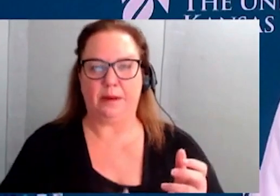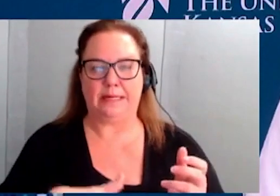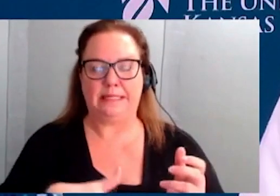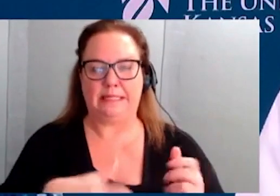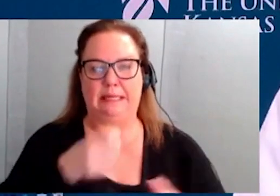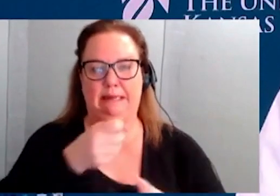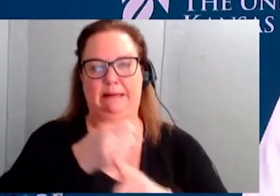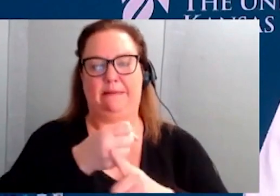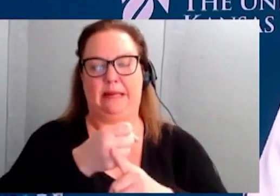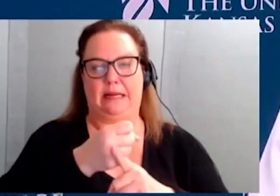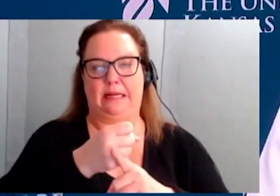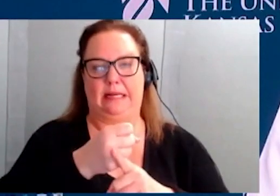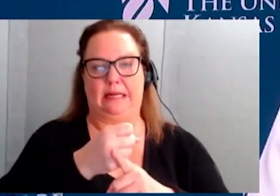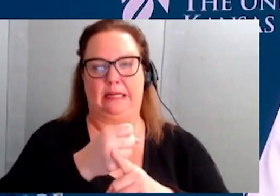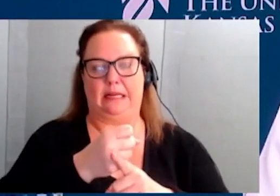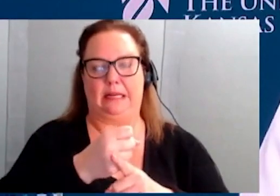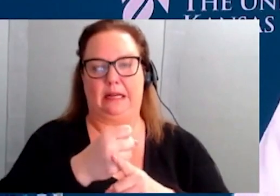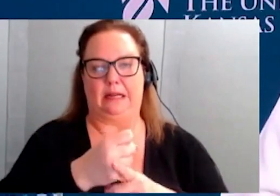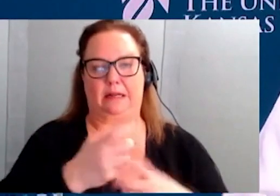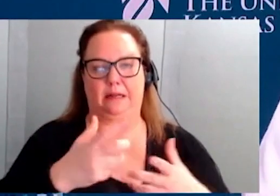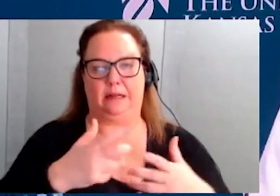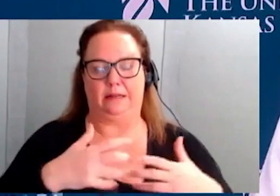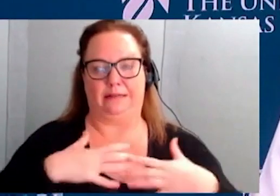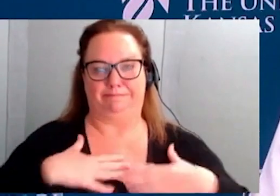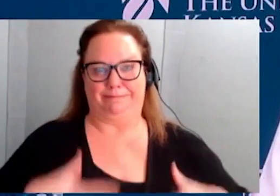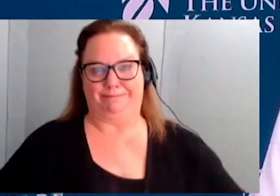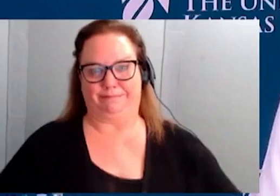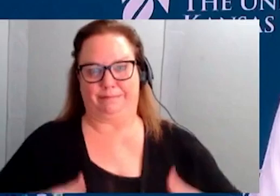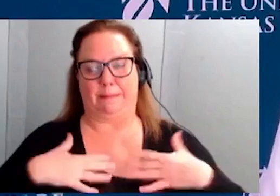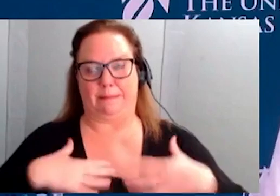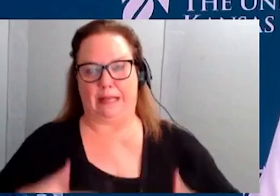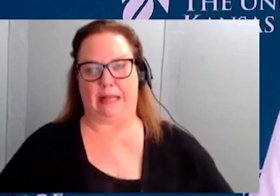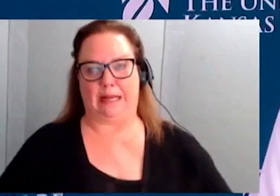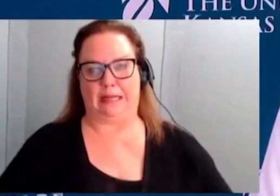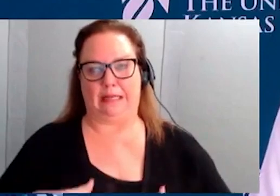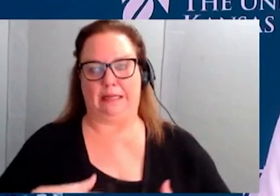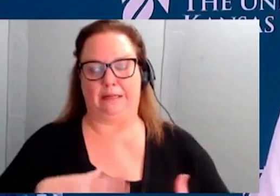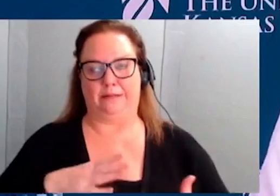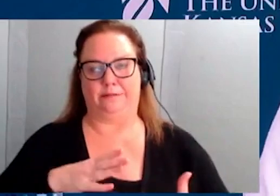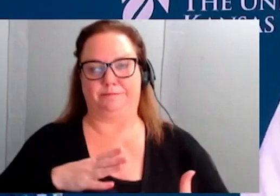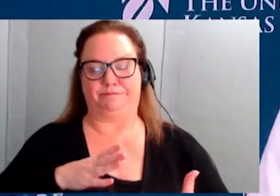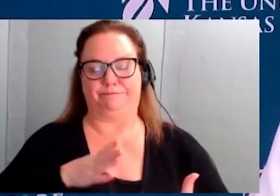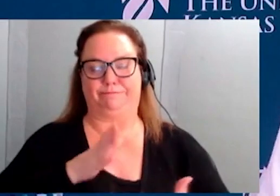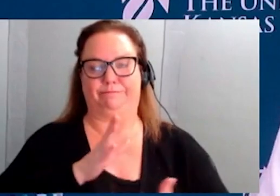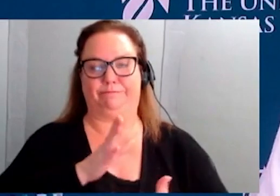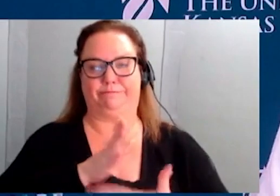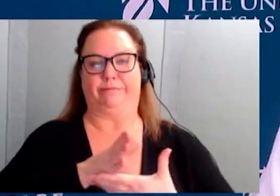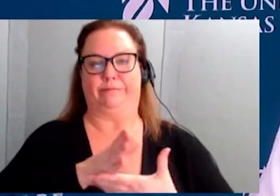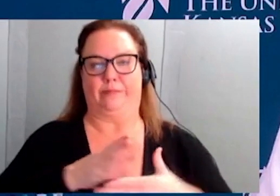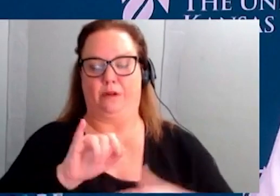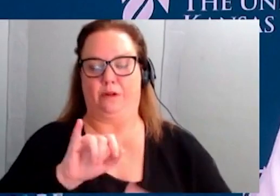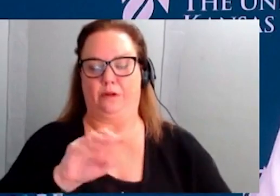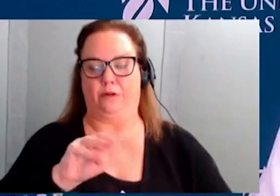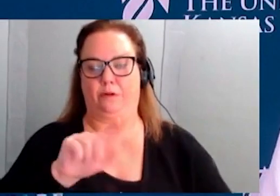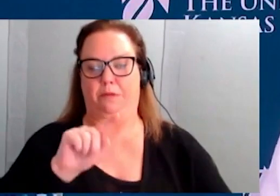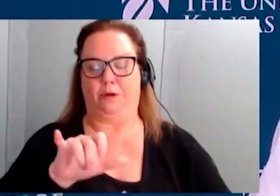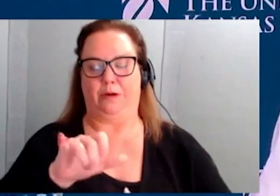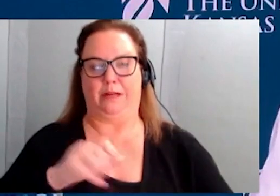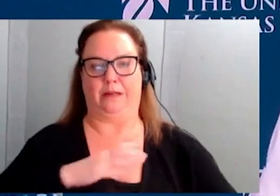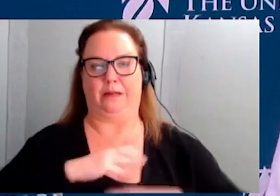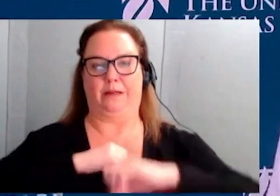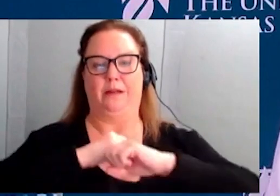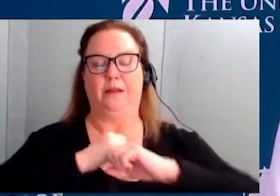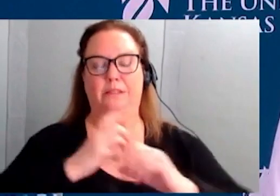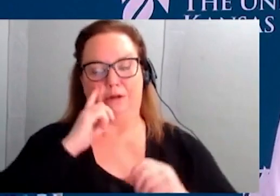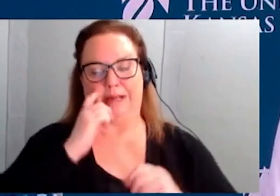the physiology of the system, it blunts your immunity. And so you get any type of virus, you become much sicker.